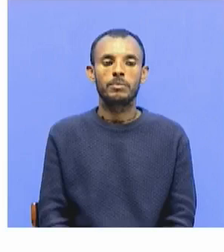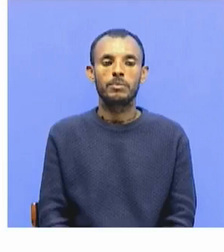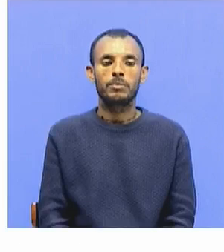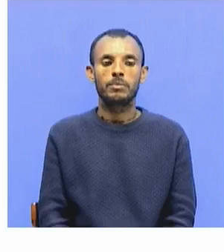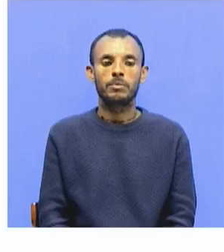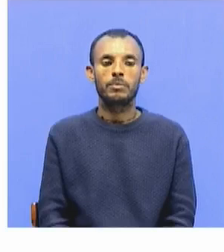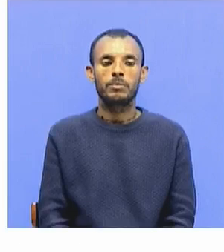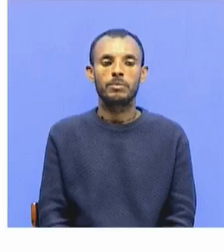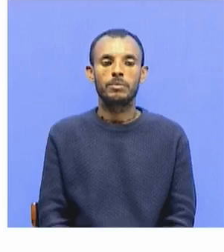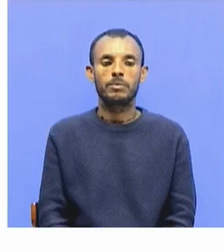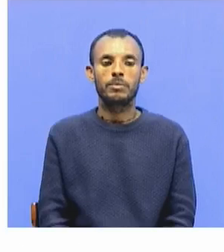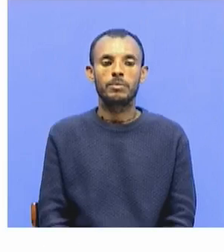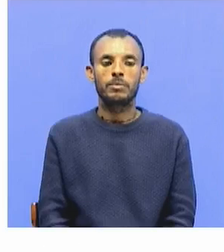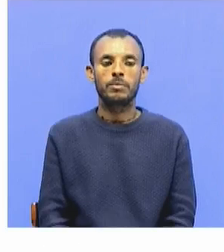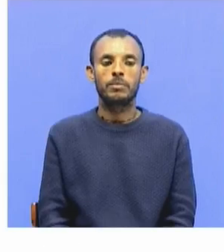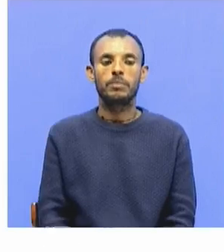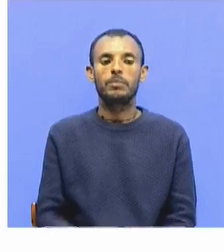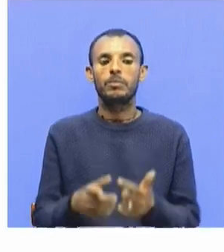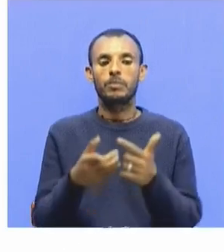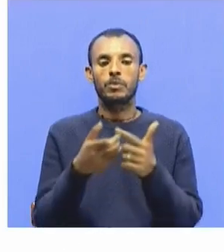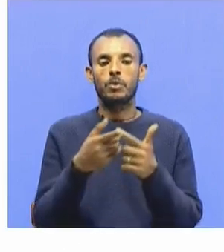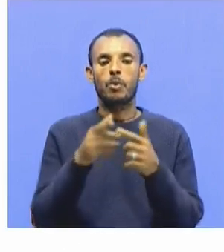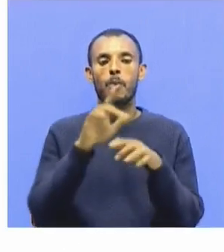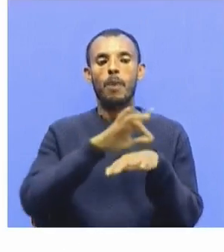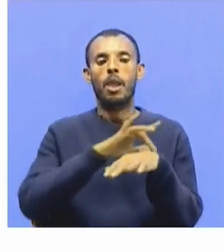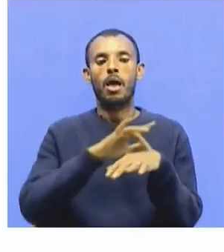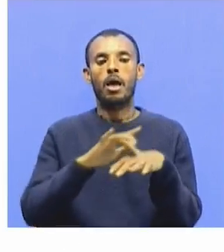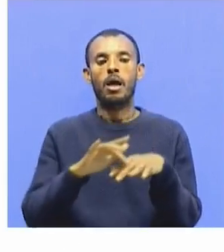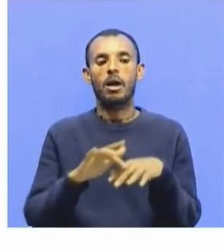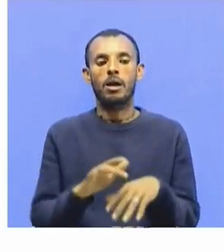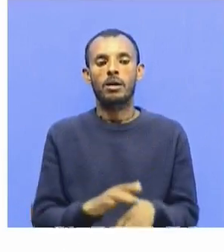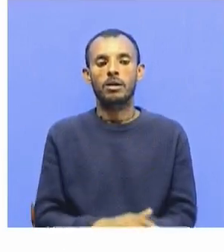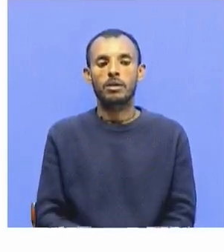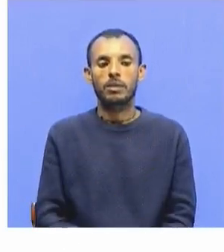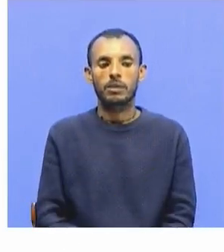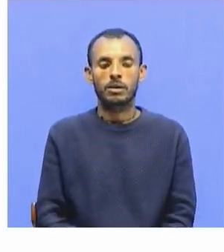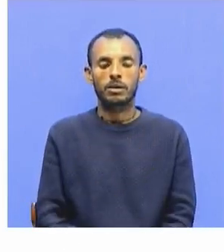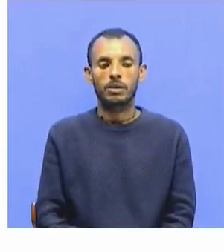Question number 2. Blank. So,